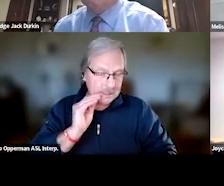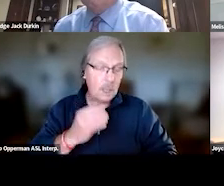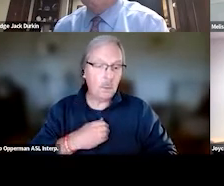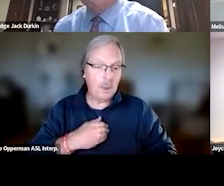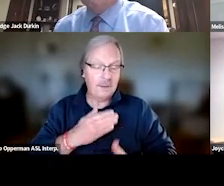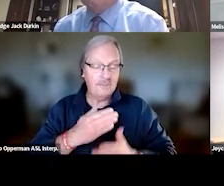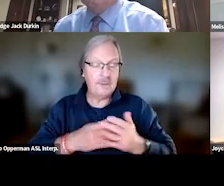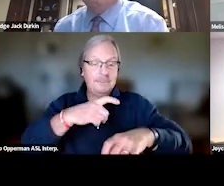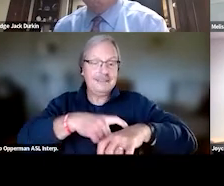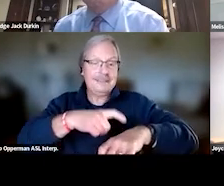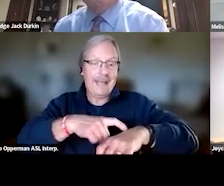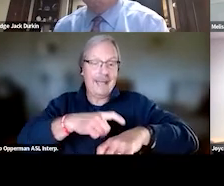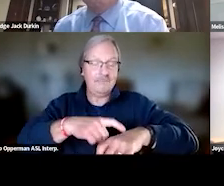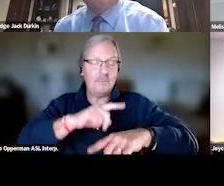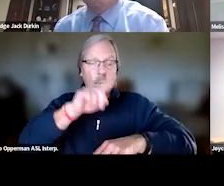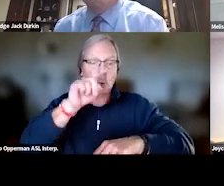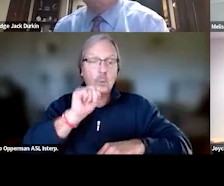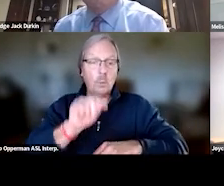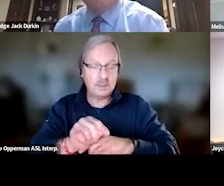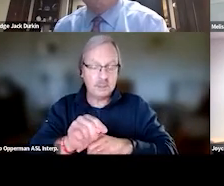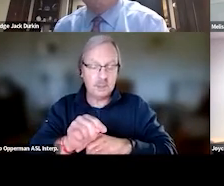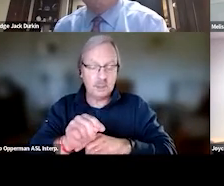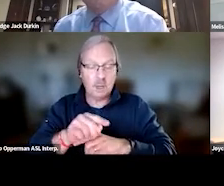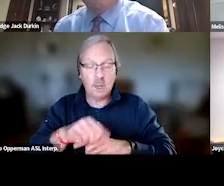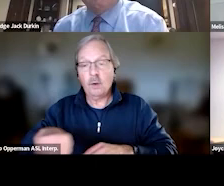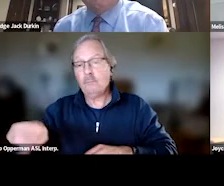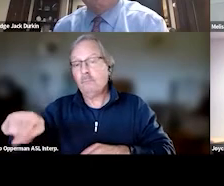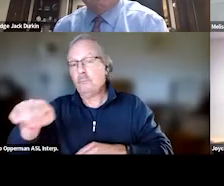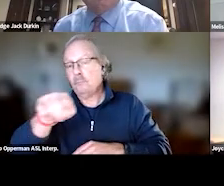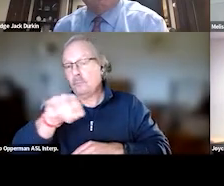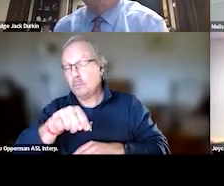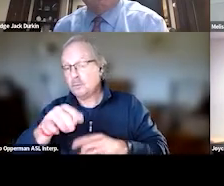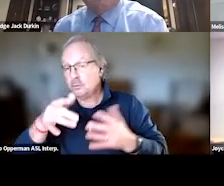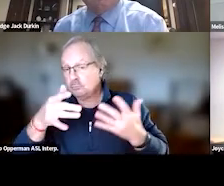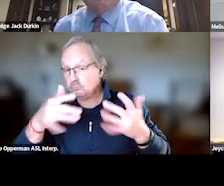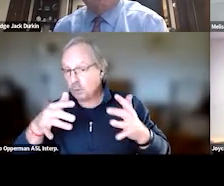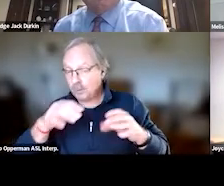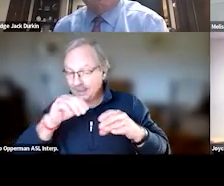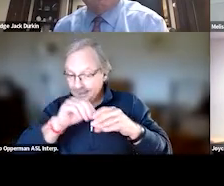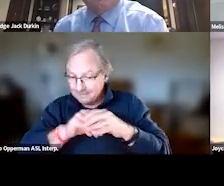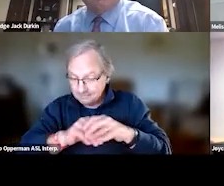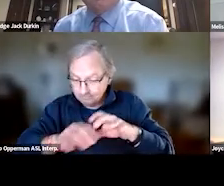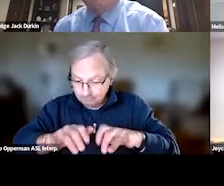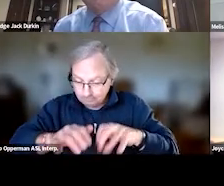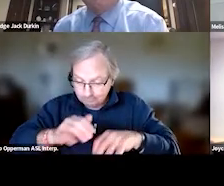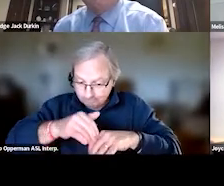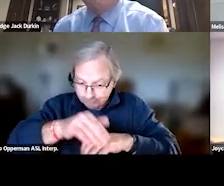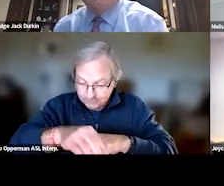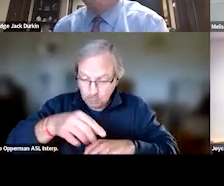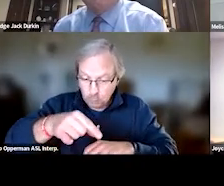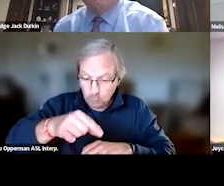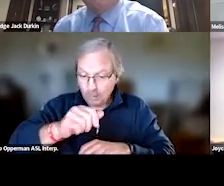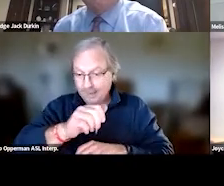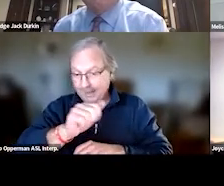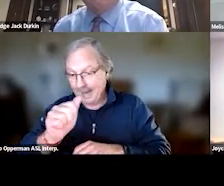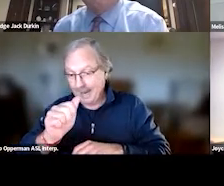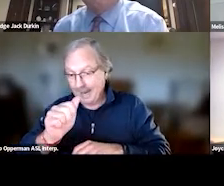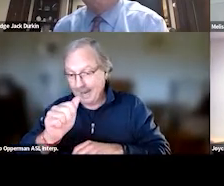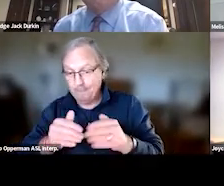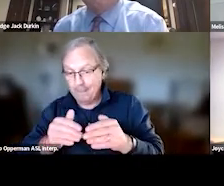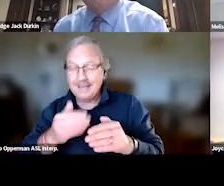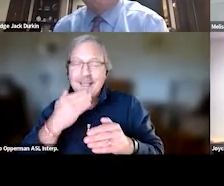for questions. So for those of you who have already entered some questions in the Q&A box, thank you.